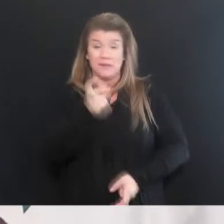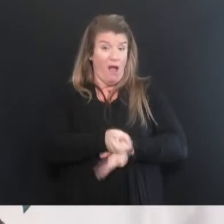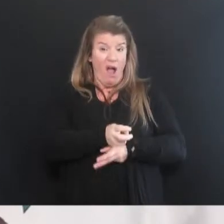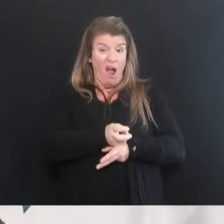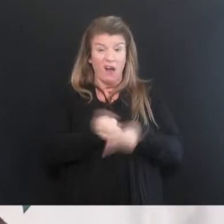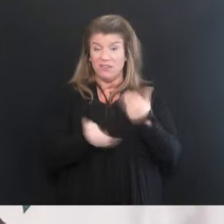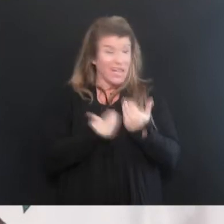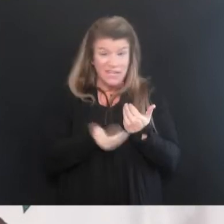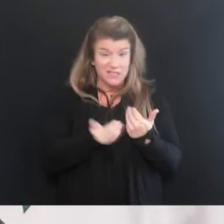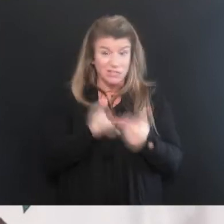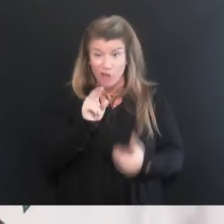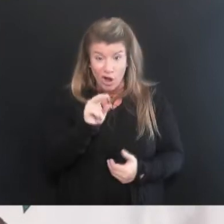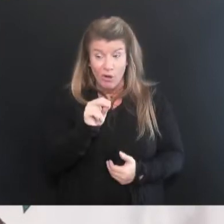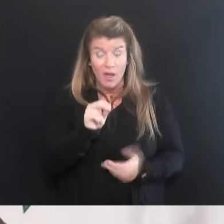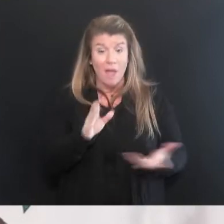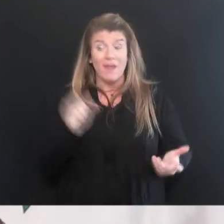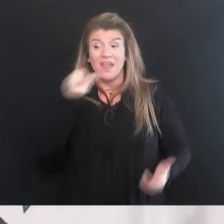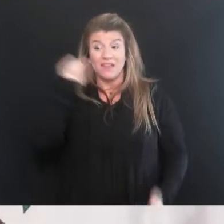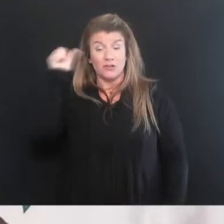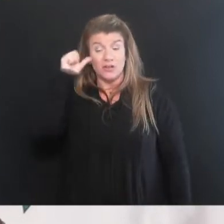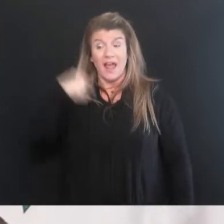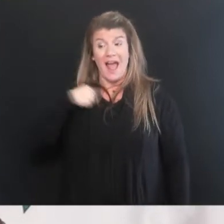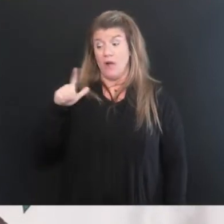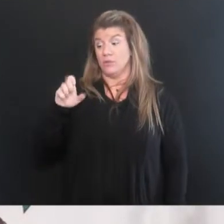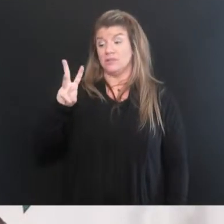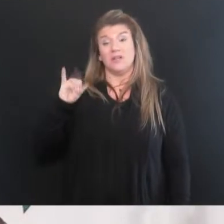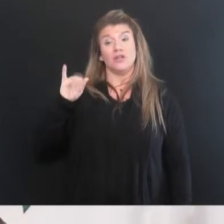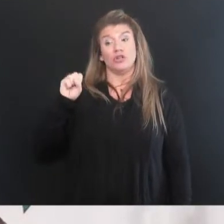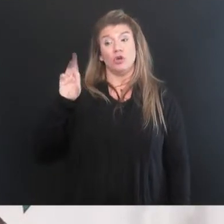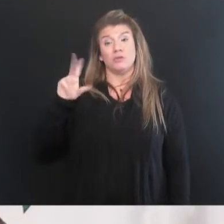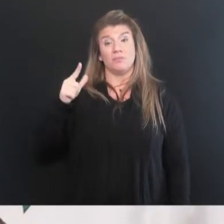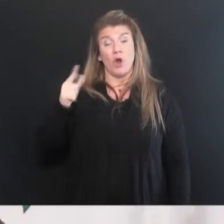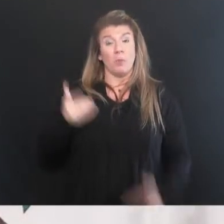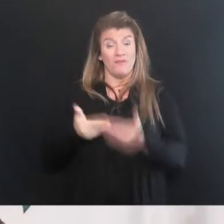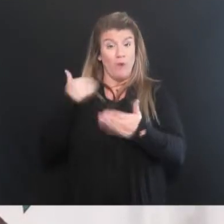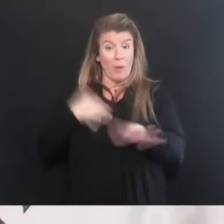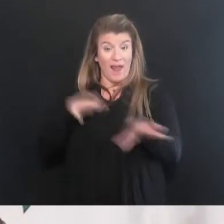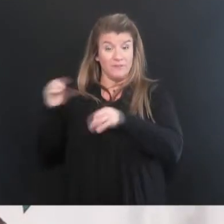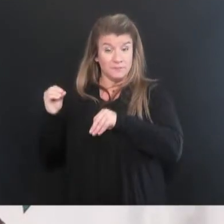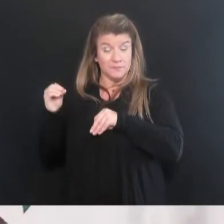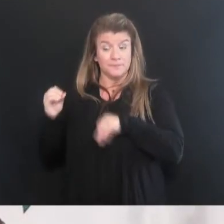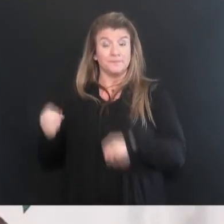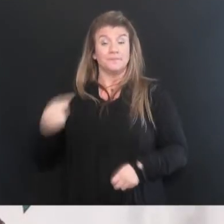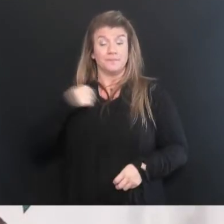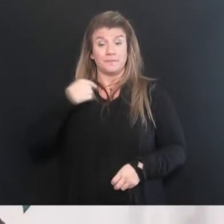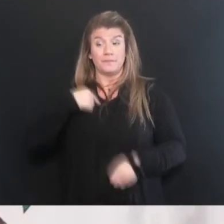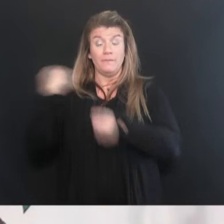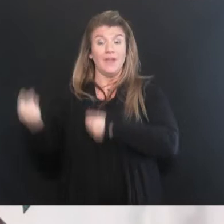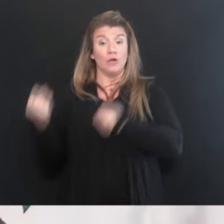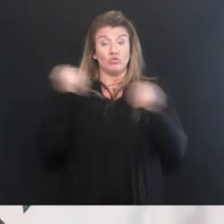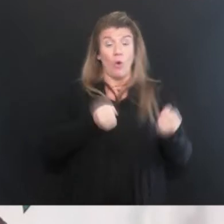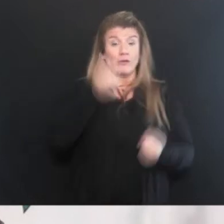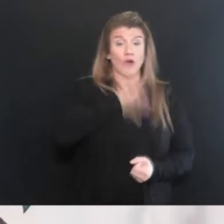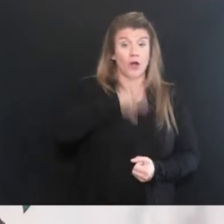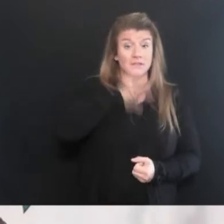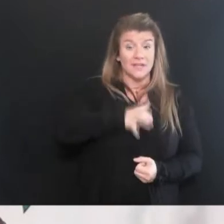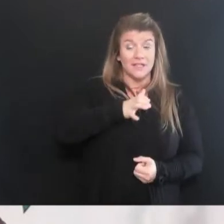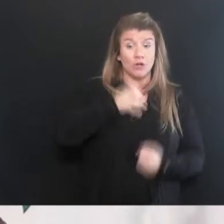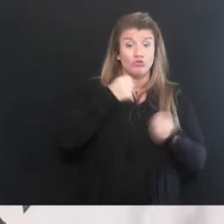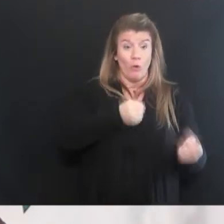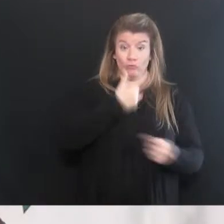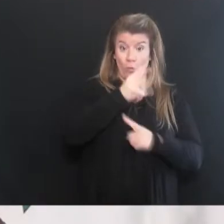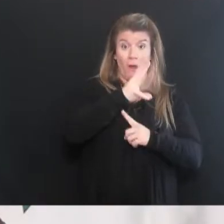I mean, yesterday I was in Lewisburg yesterday morning before we left, and think about this. I drove to Charleston, drove to